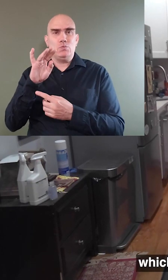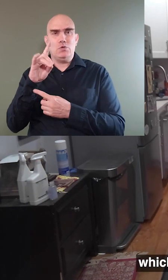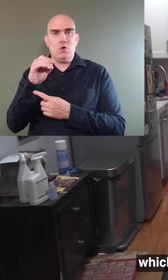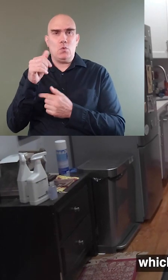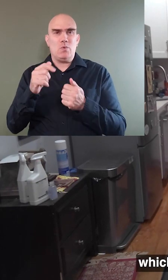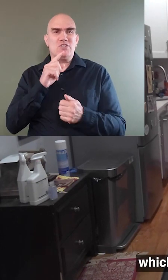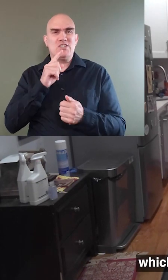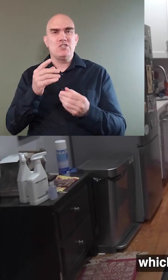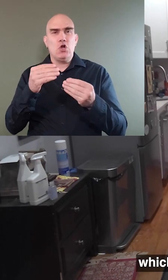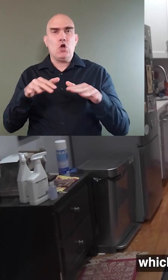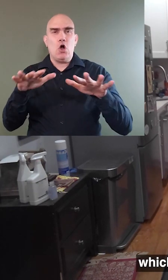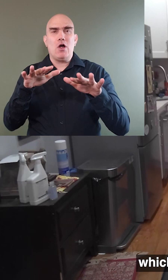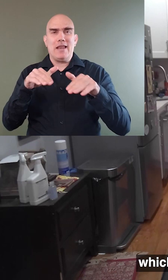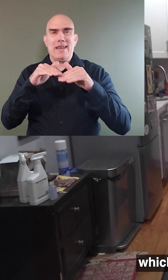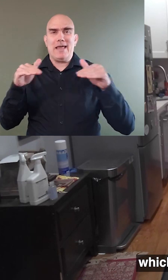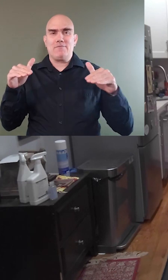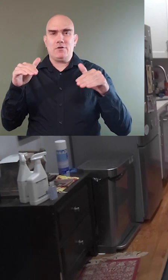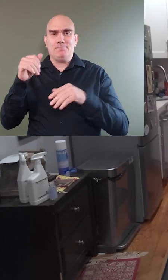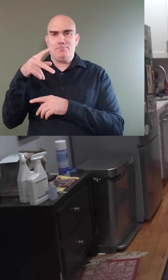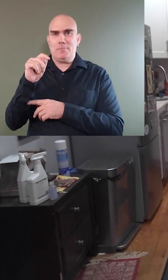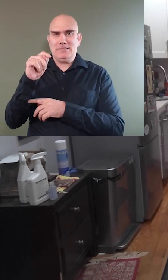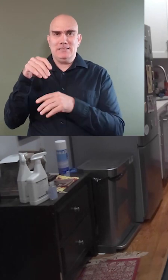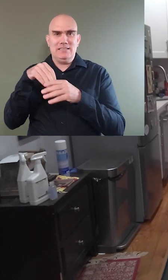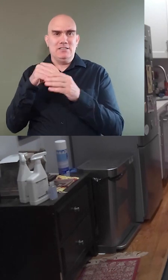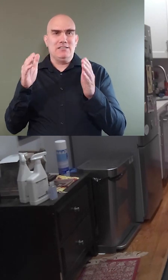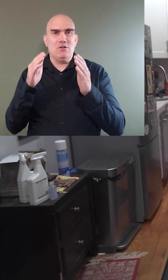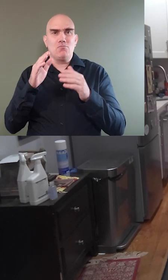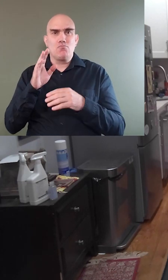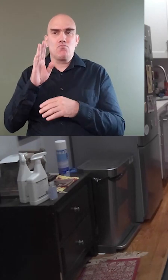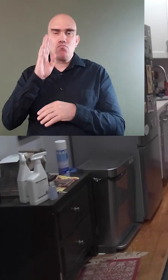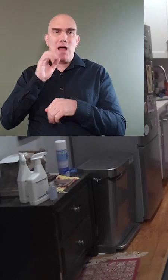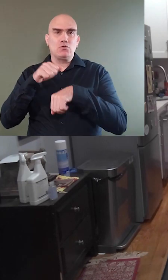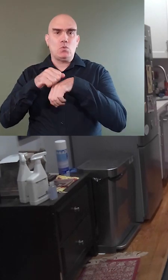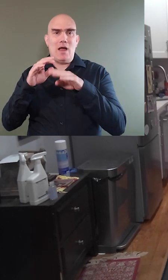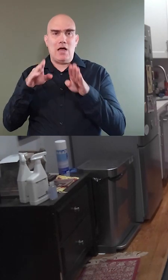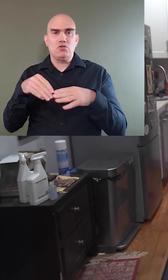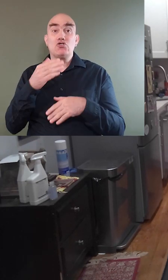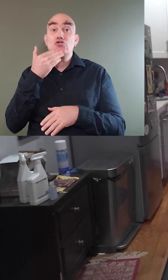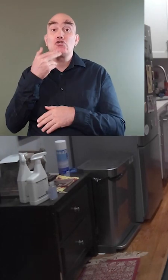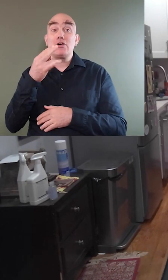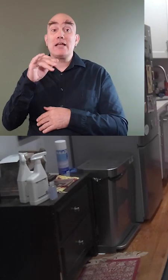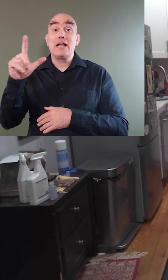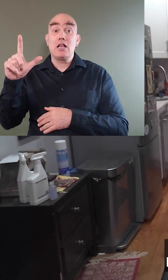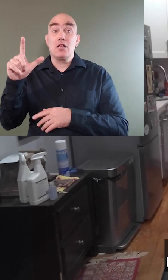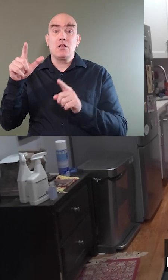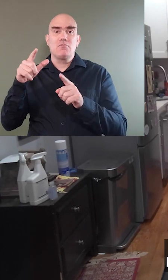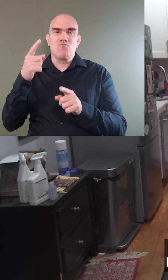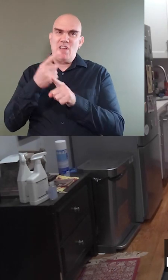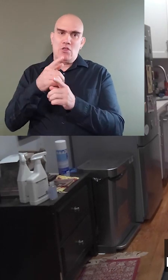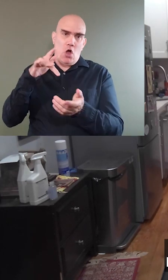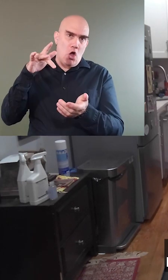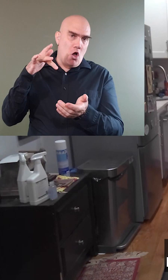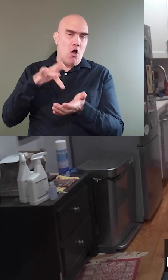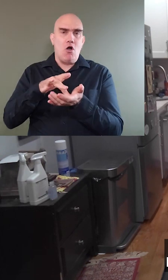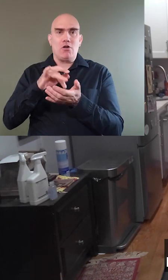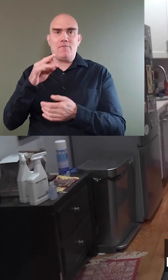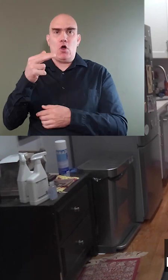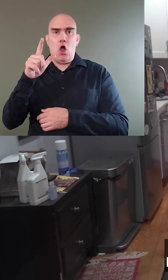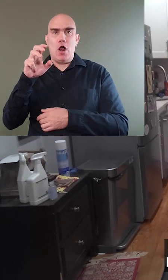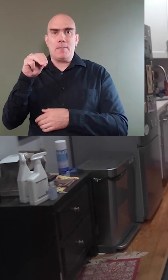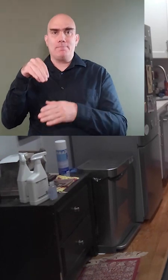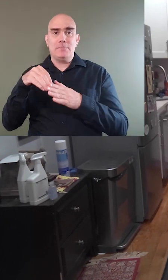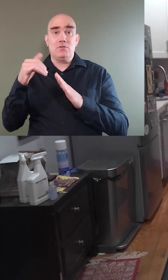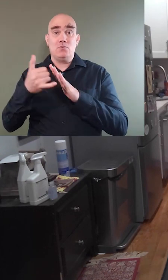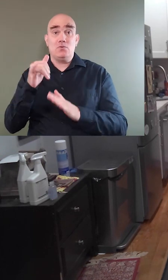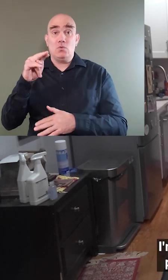which is a garden-level apartment in a little brownstone house in Sugar Hill, up in the heart of Harlem in New York